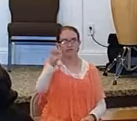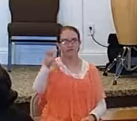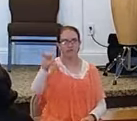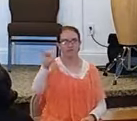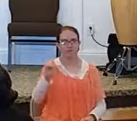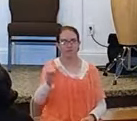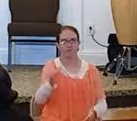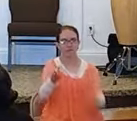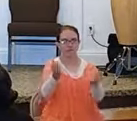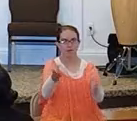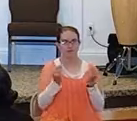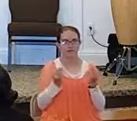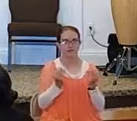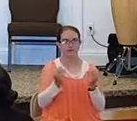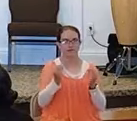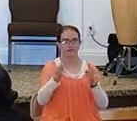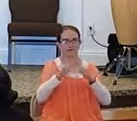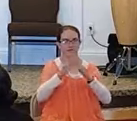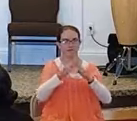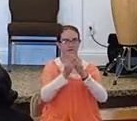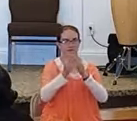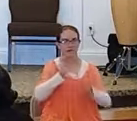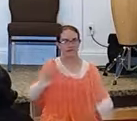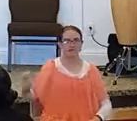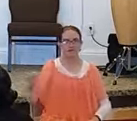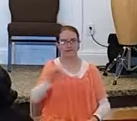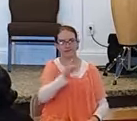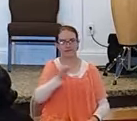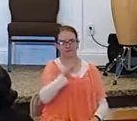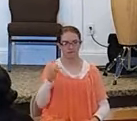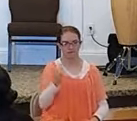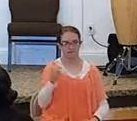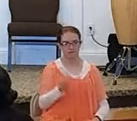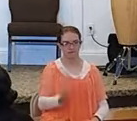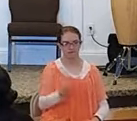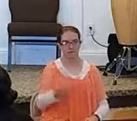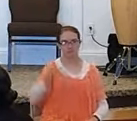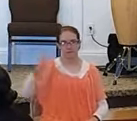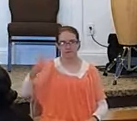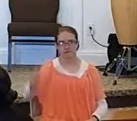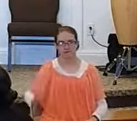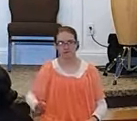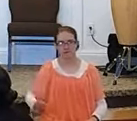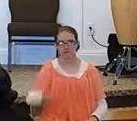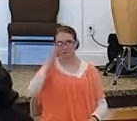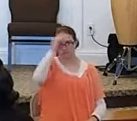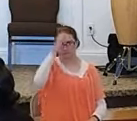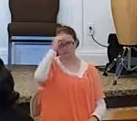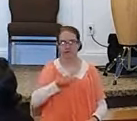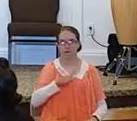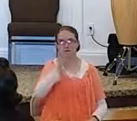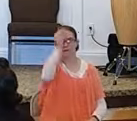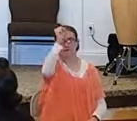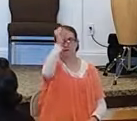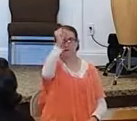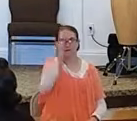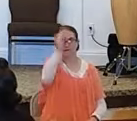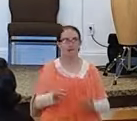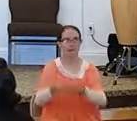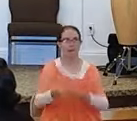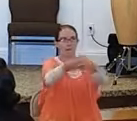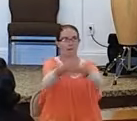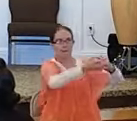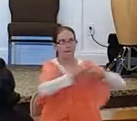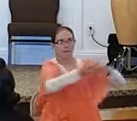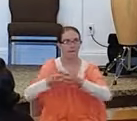the Holy Ghost in a camp meeting in East Texas. And right beside him was a man from South America. He was